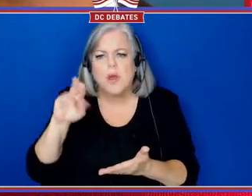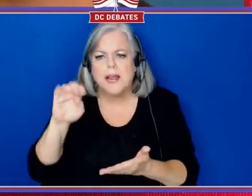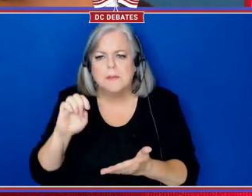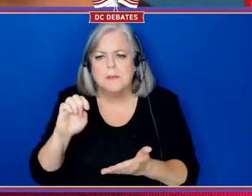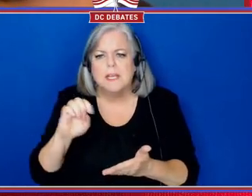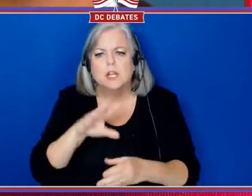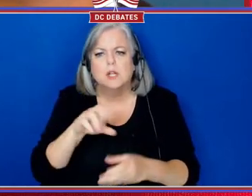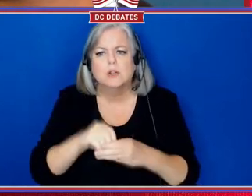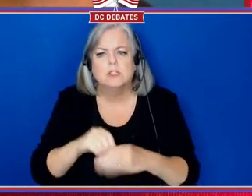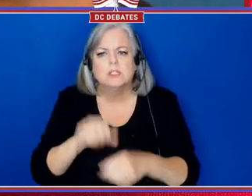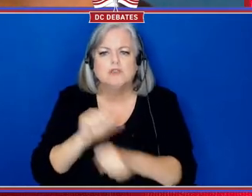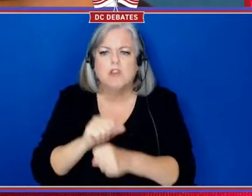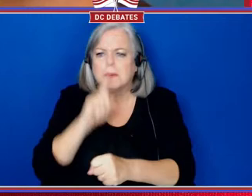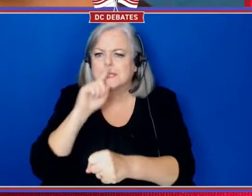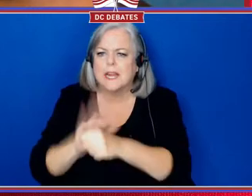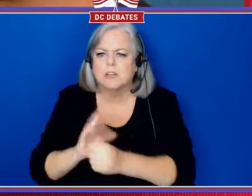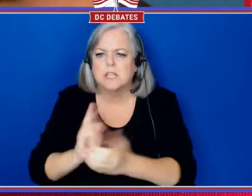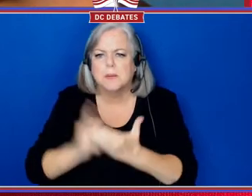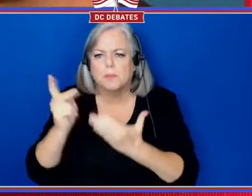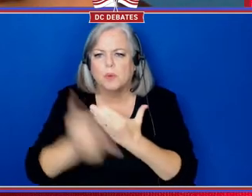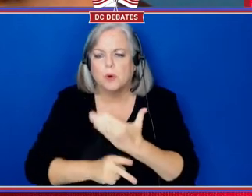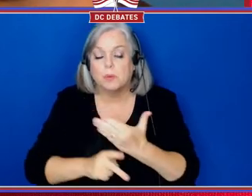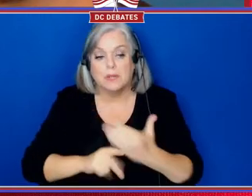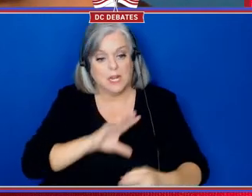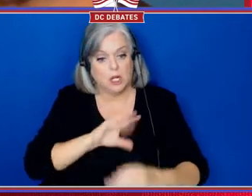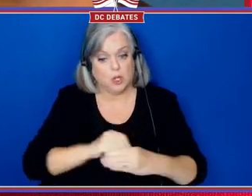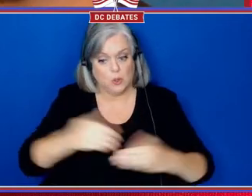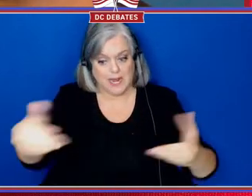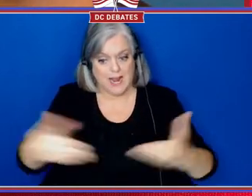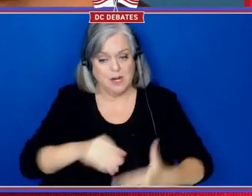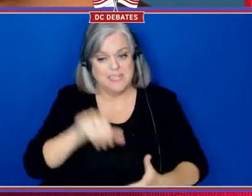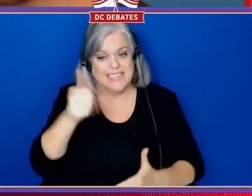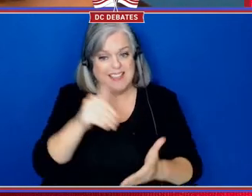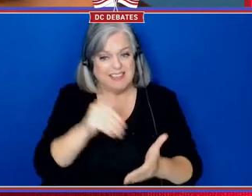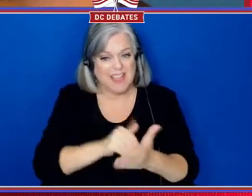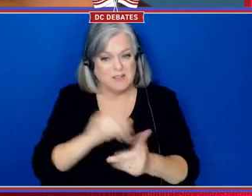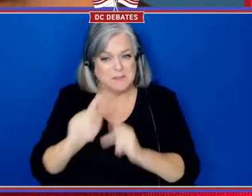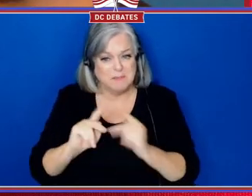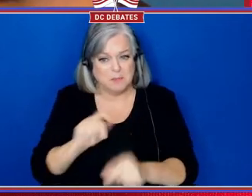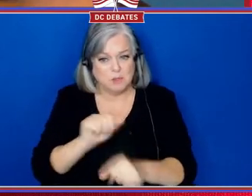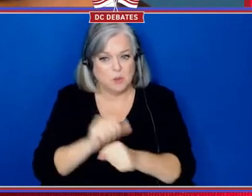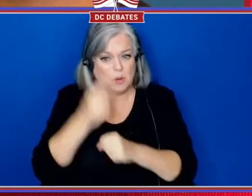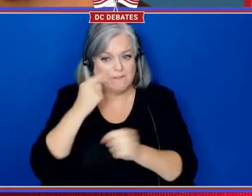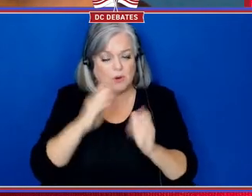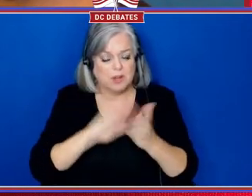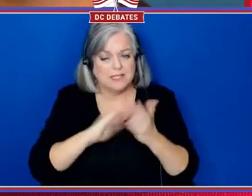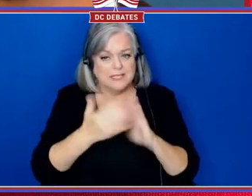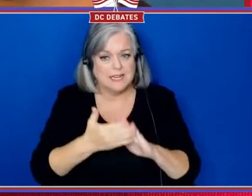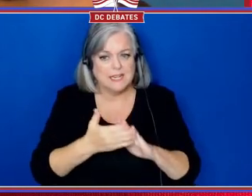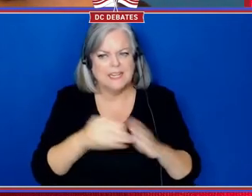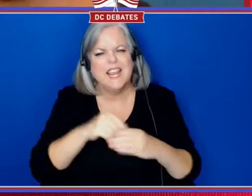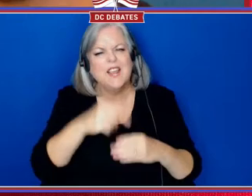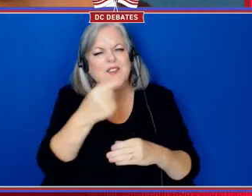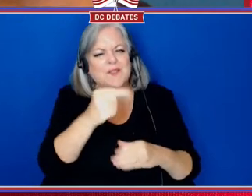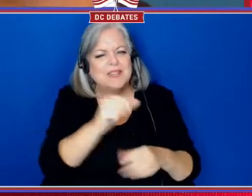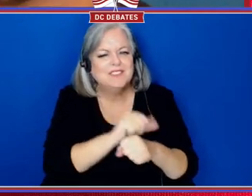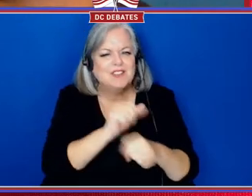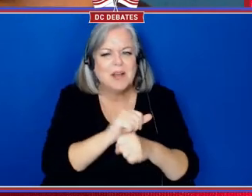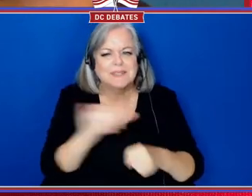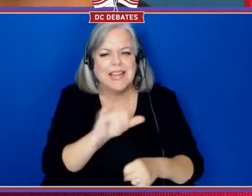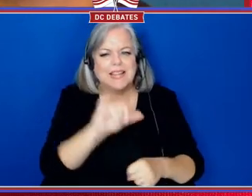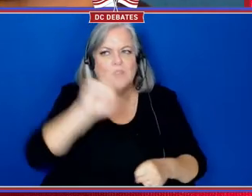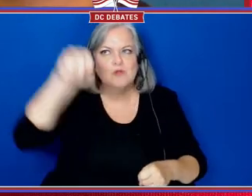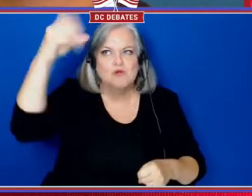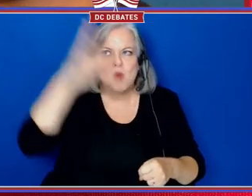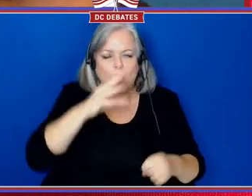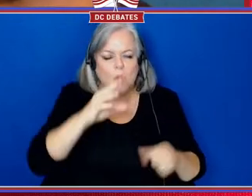include hiring 10,000 people to work for the city in green jobs like solar panel installation and planting trees. Who